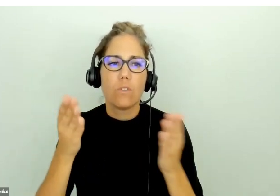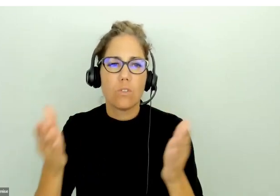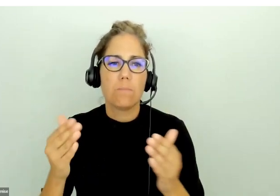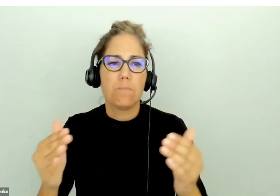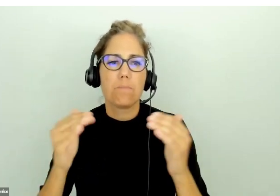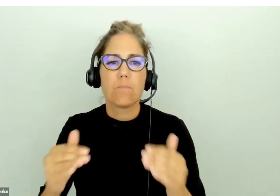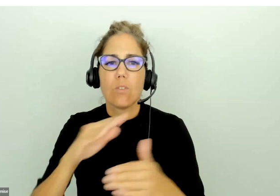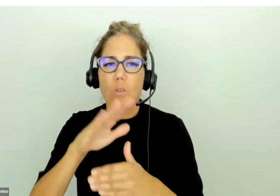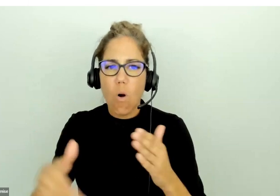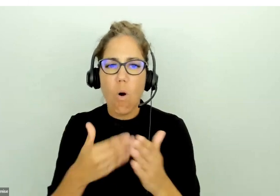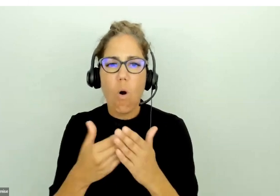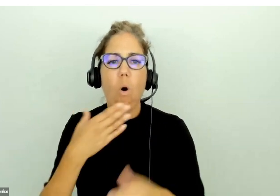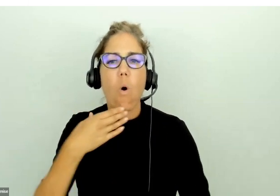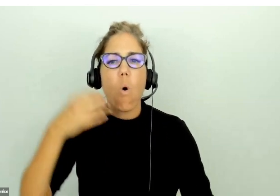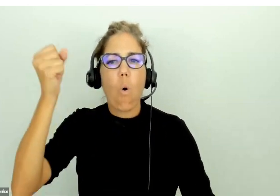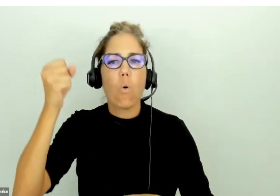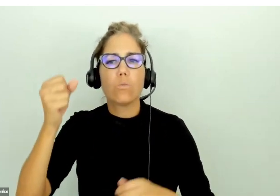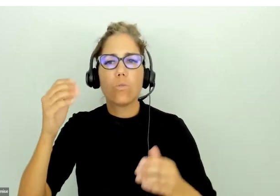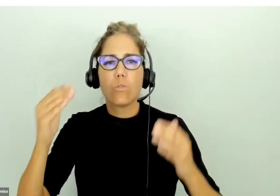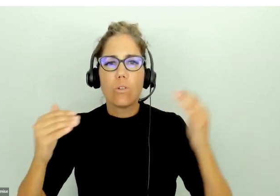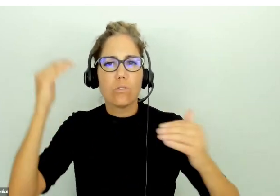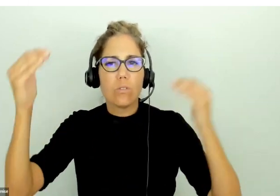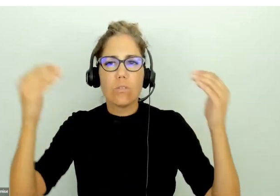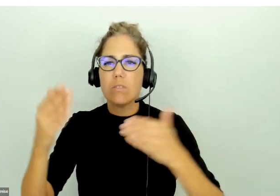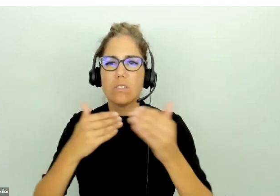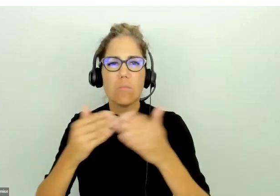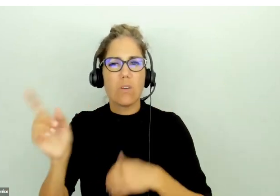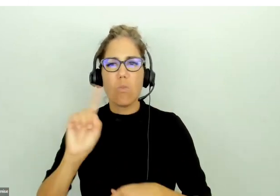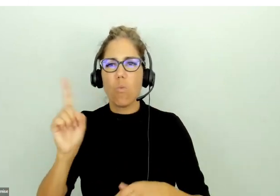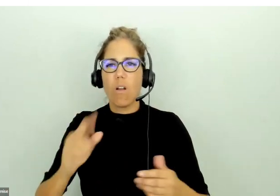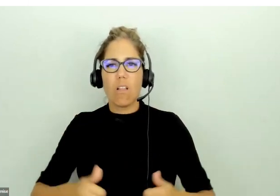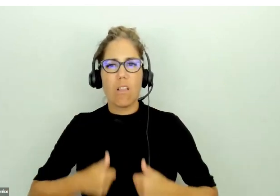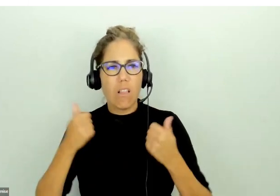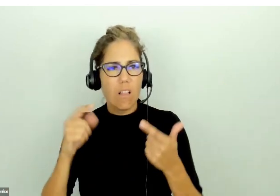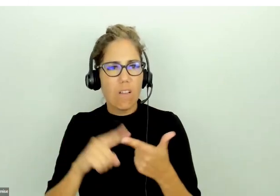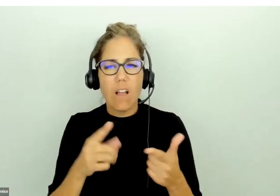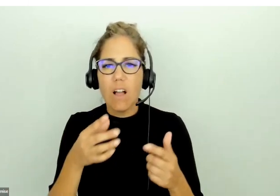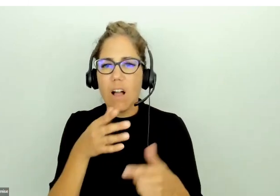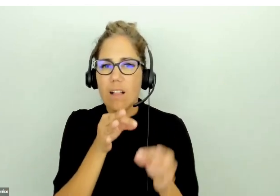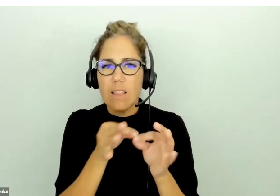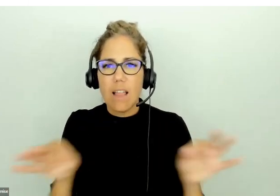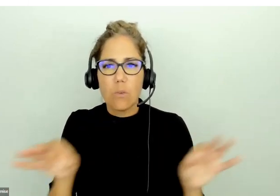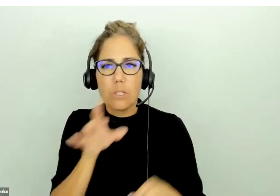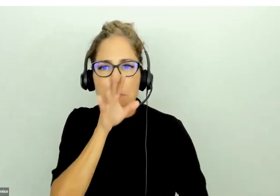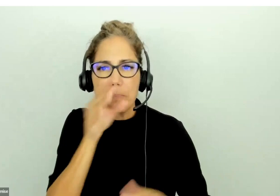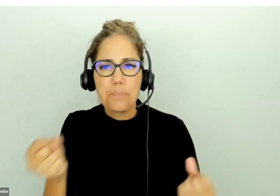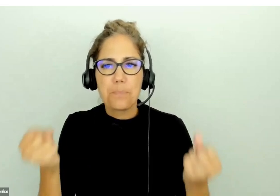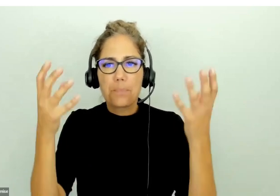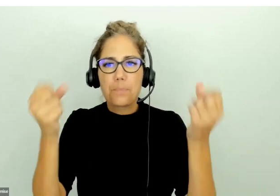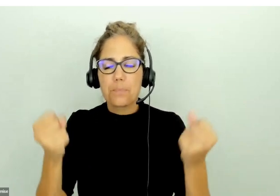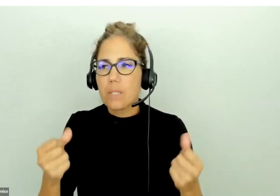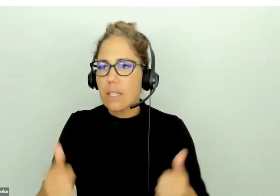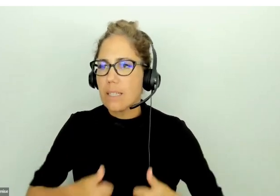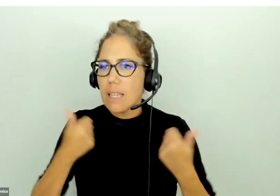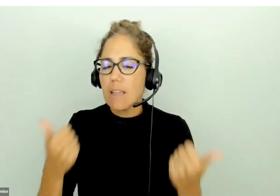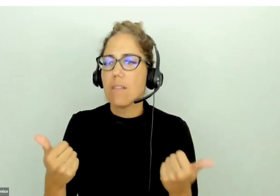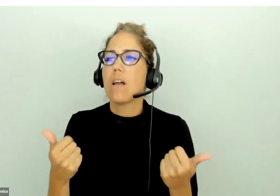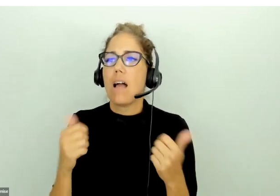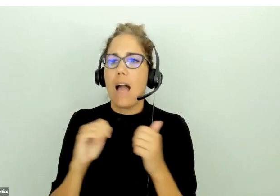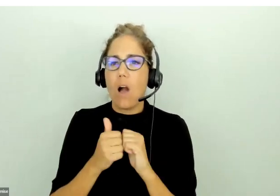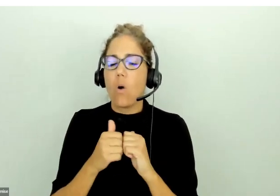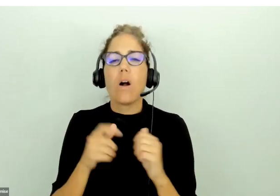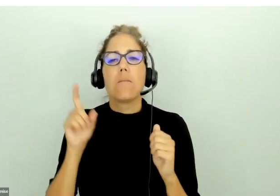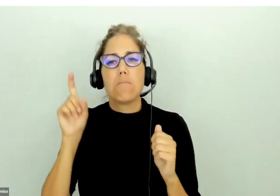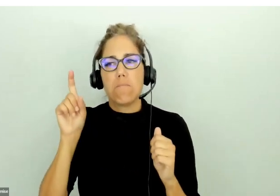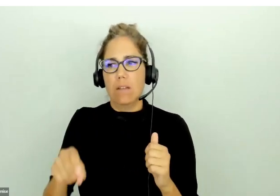All older adults, regardless of geographic location, language spoken, or lived experience, should be able to have timely